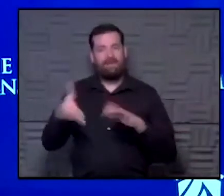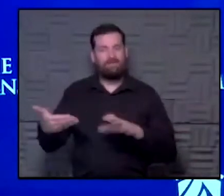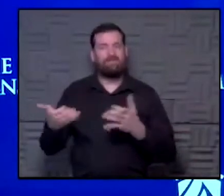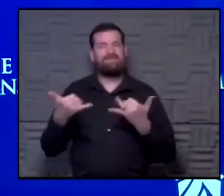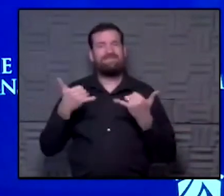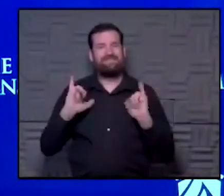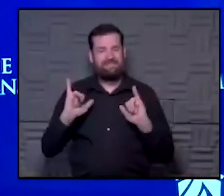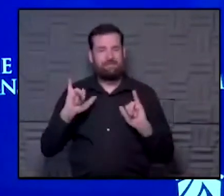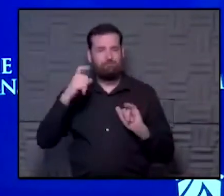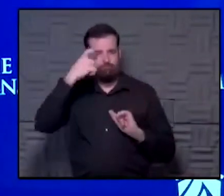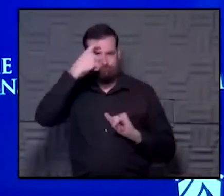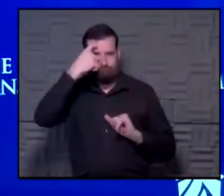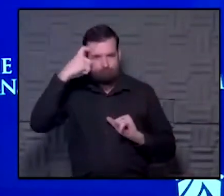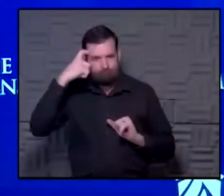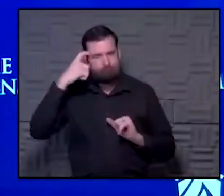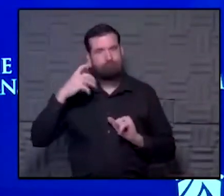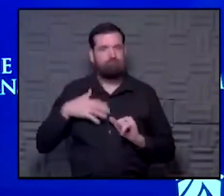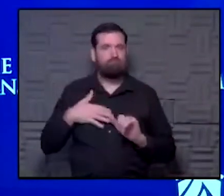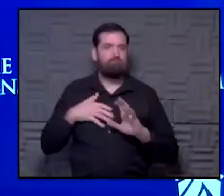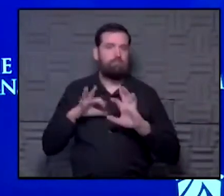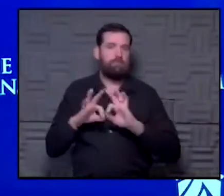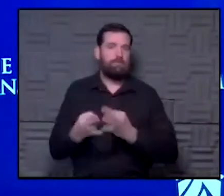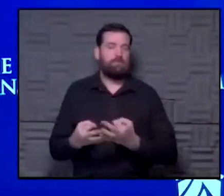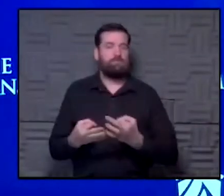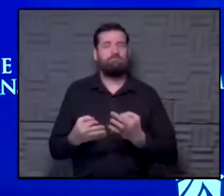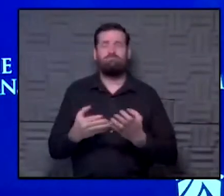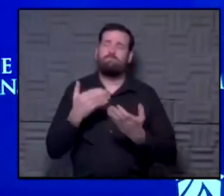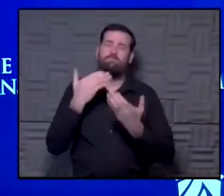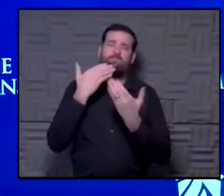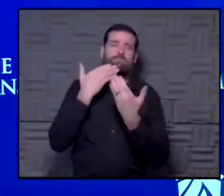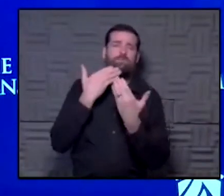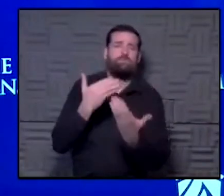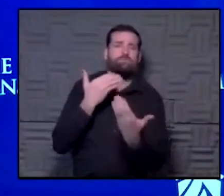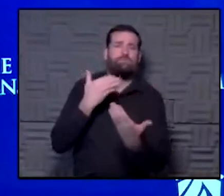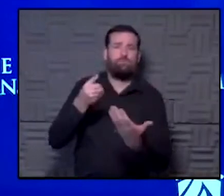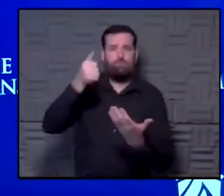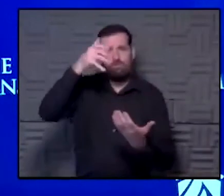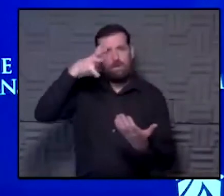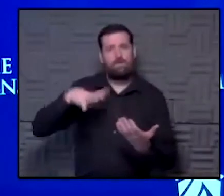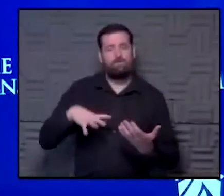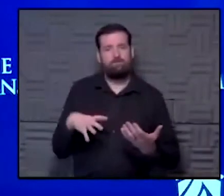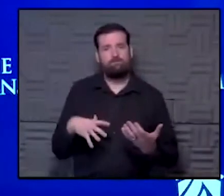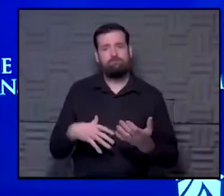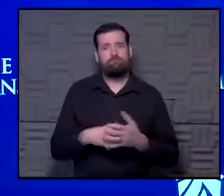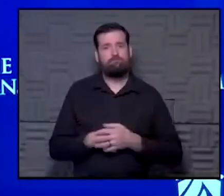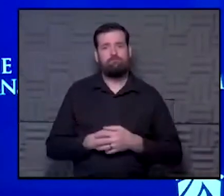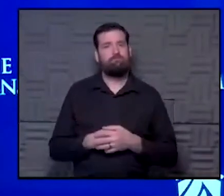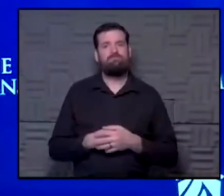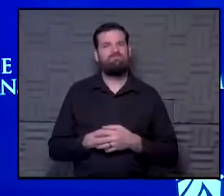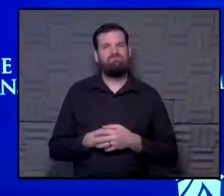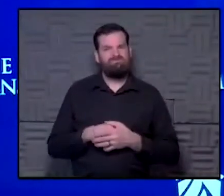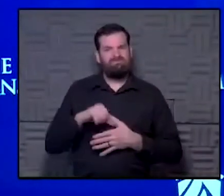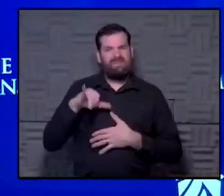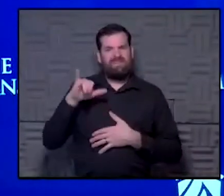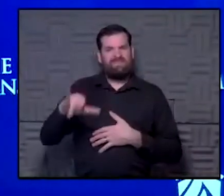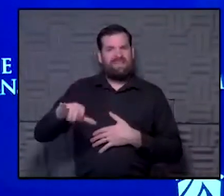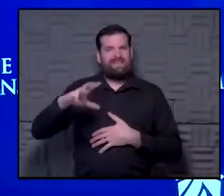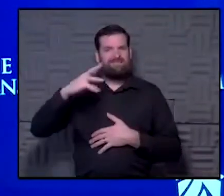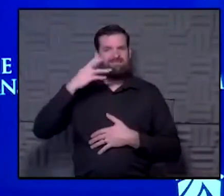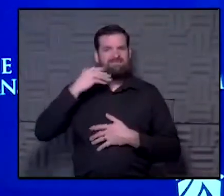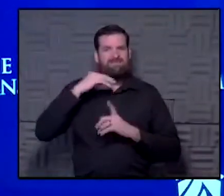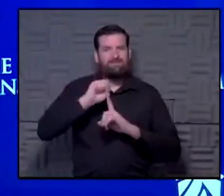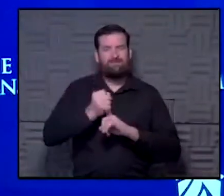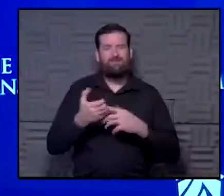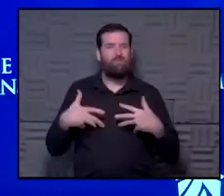in our family. He's a very good man. And, you don't want to be in that position, right? You don't want to be